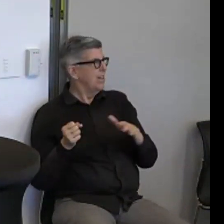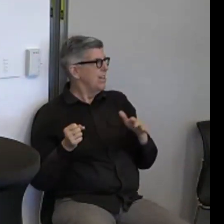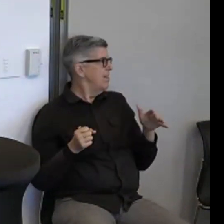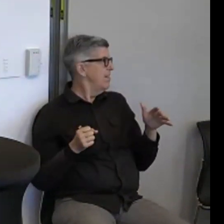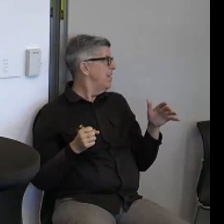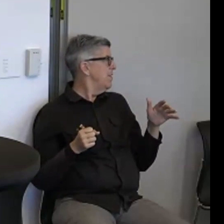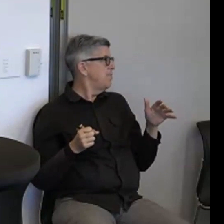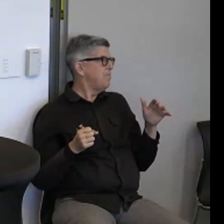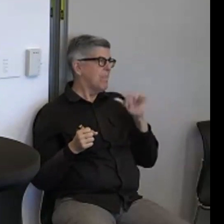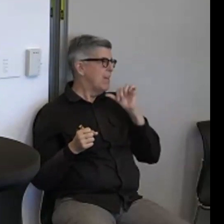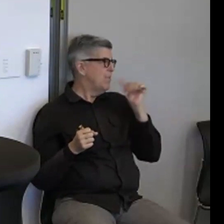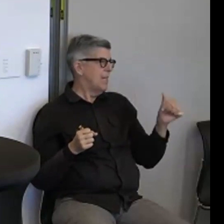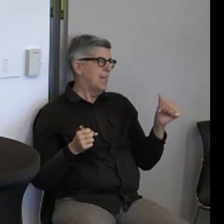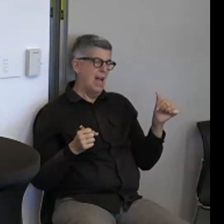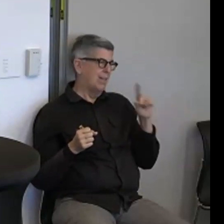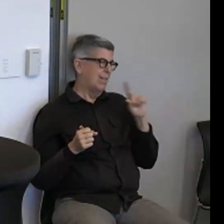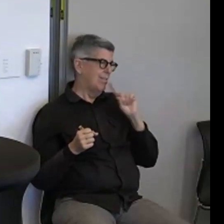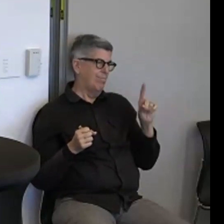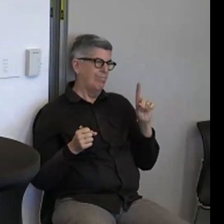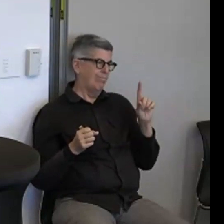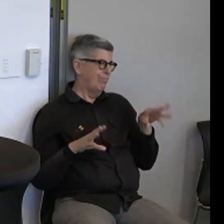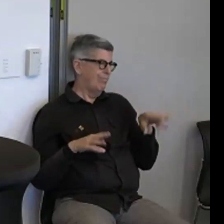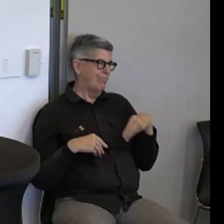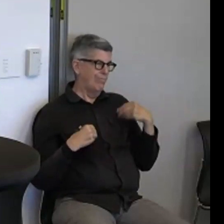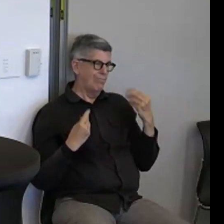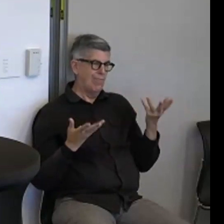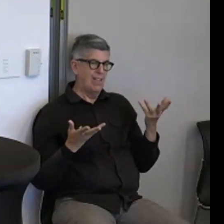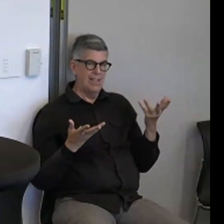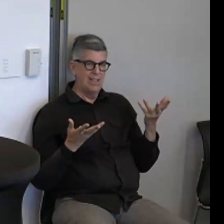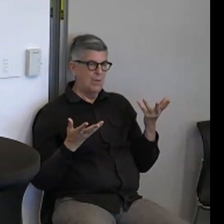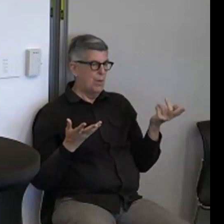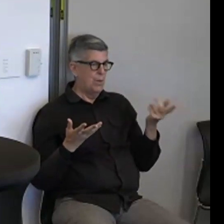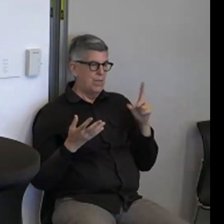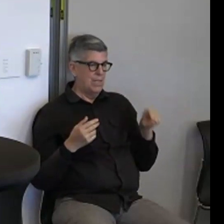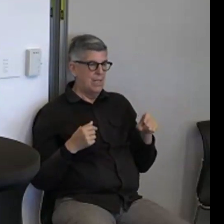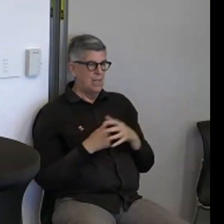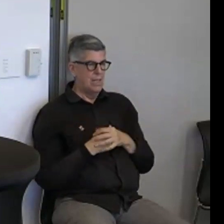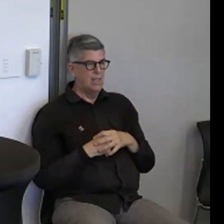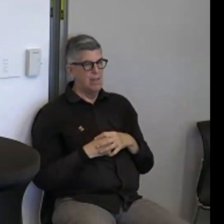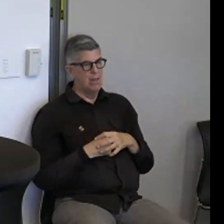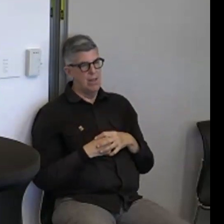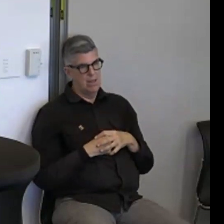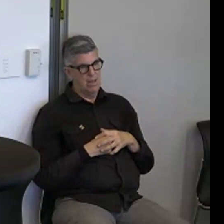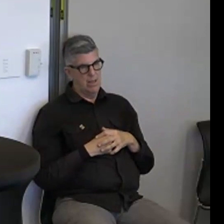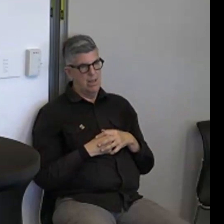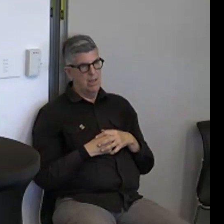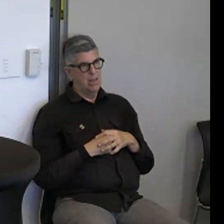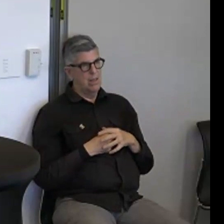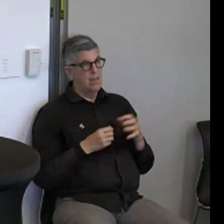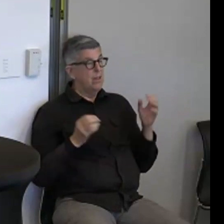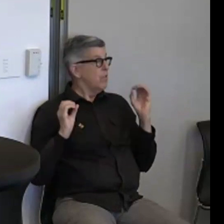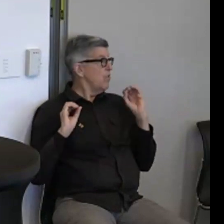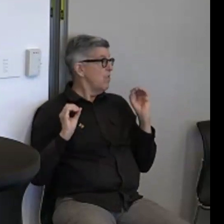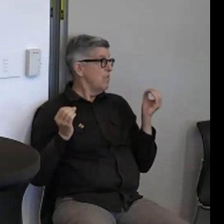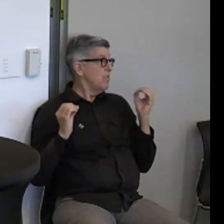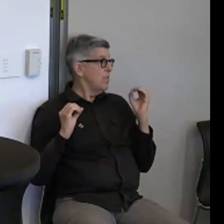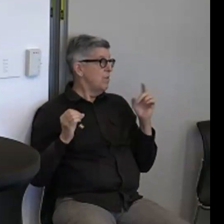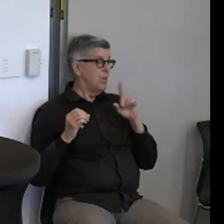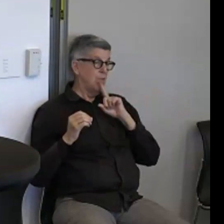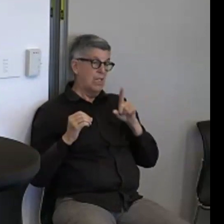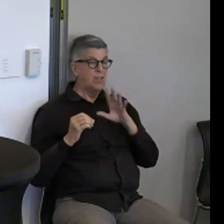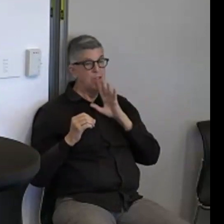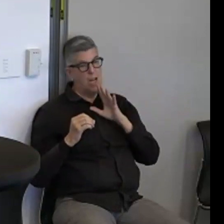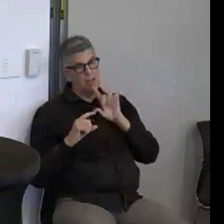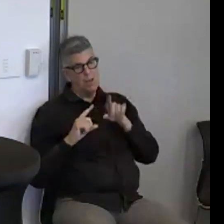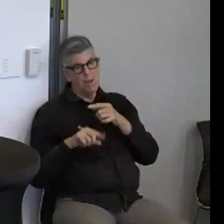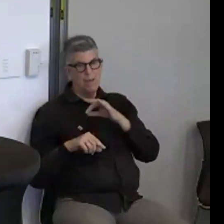close to probably that expensive. But what do you see? I mean, there's nobody talking about that as a benefit